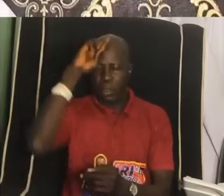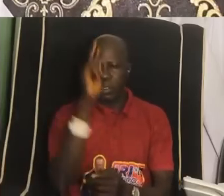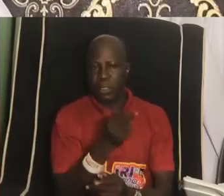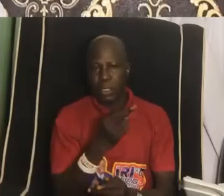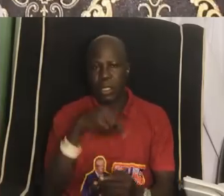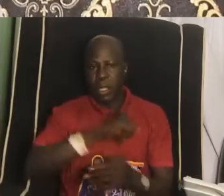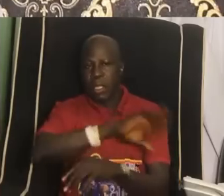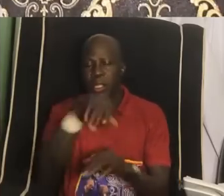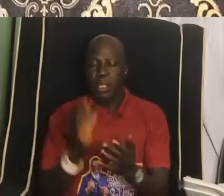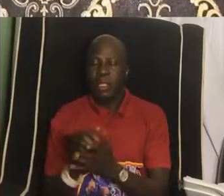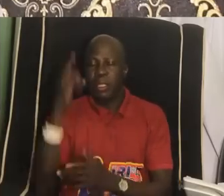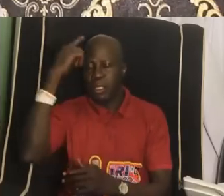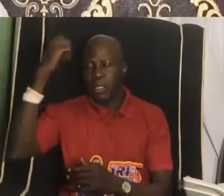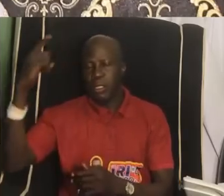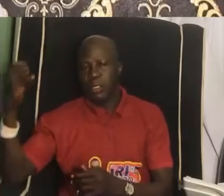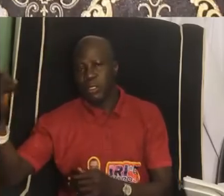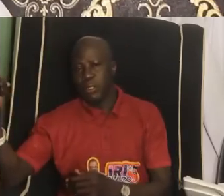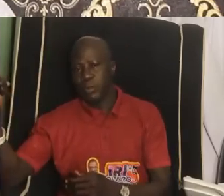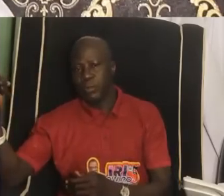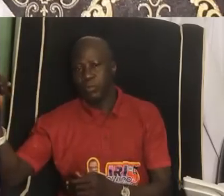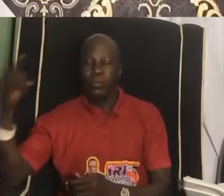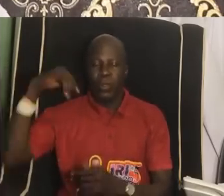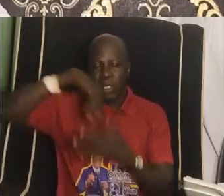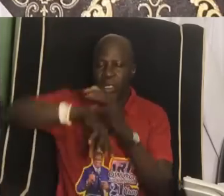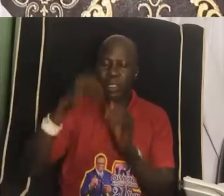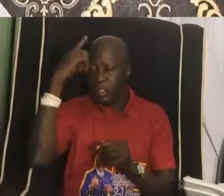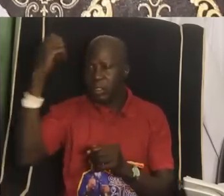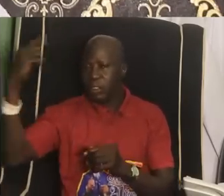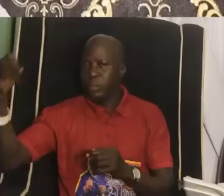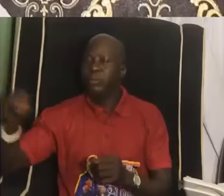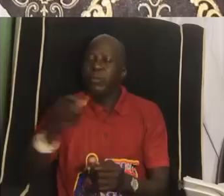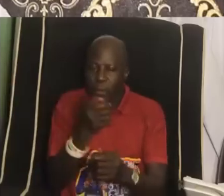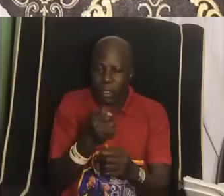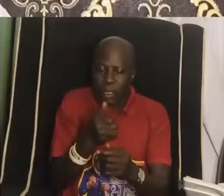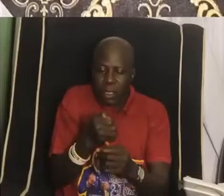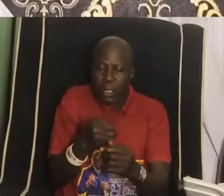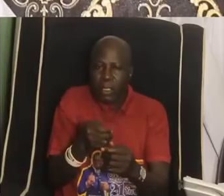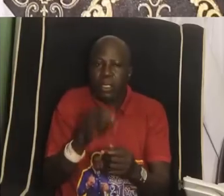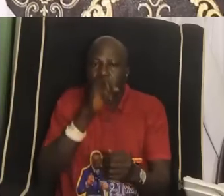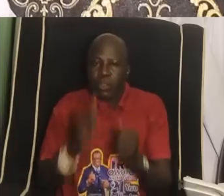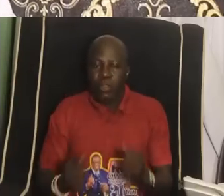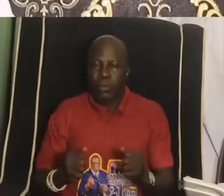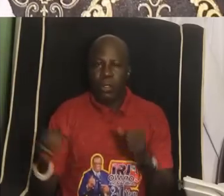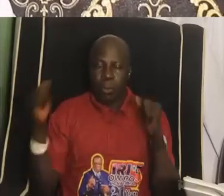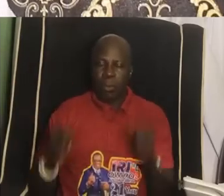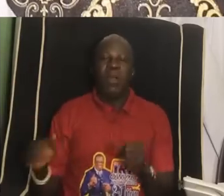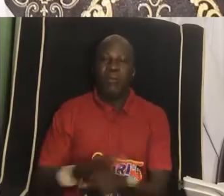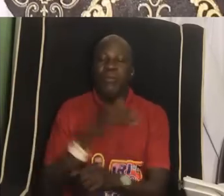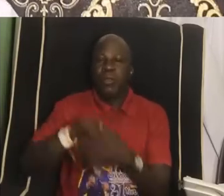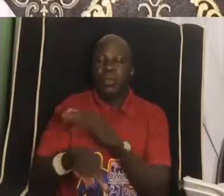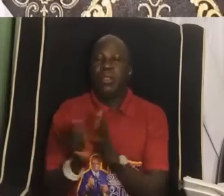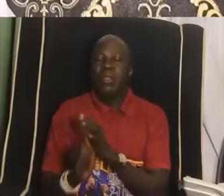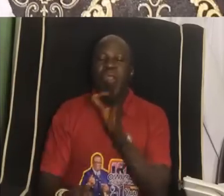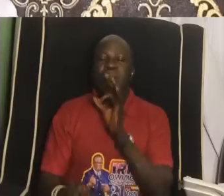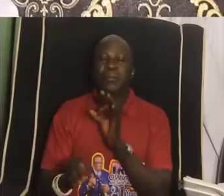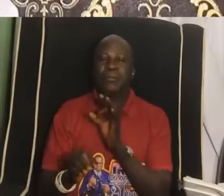sir. Lójú àlá, lighter jẹ́ tó dára púpọ̀. In the dream, lighter is something powerful. Tó bá rí sìgá lọ́wọ́ ènìyàn